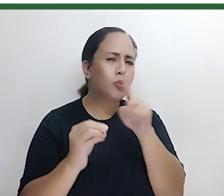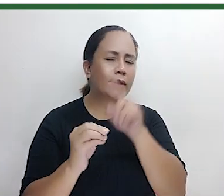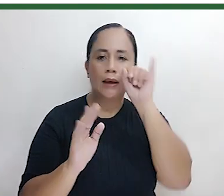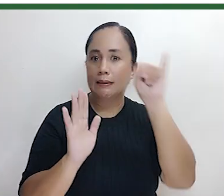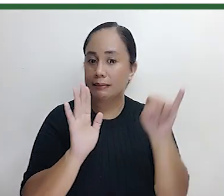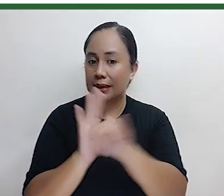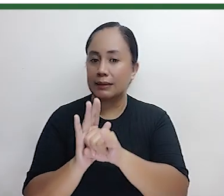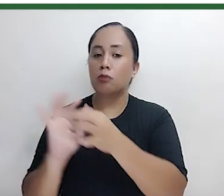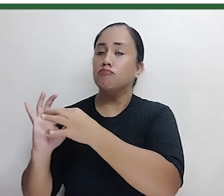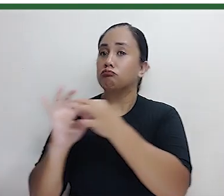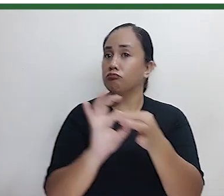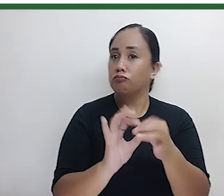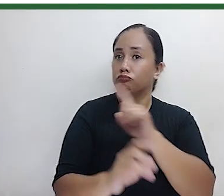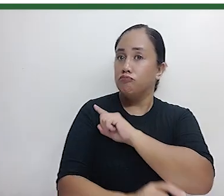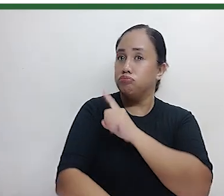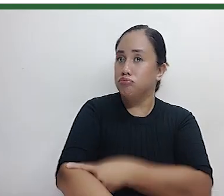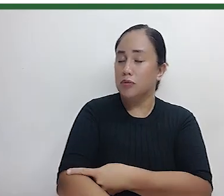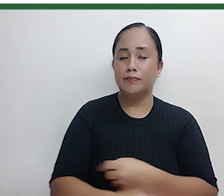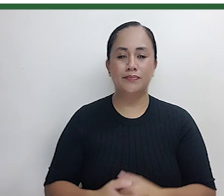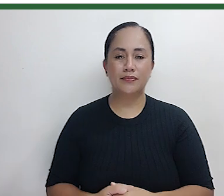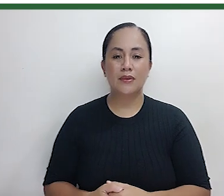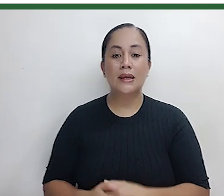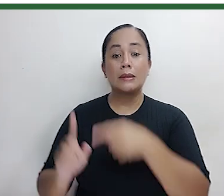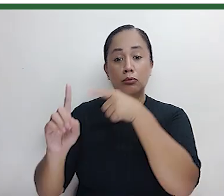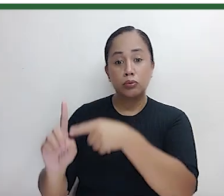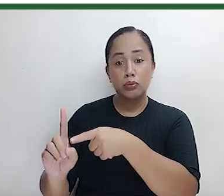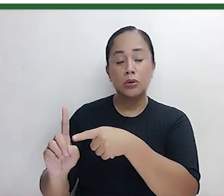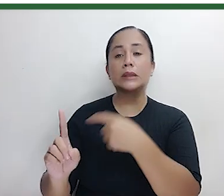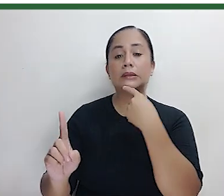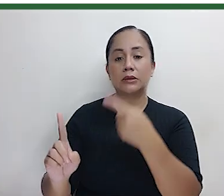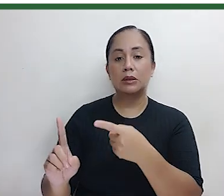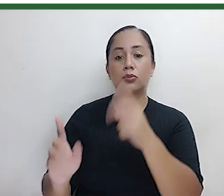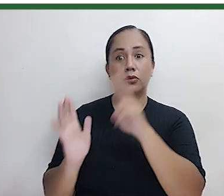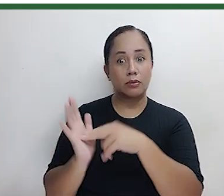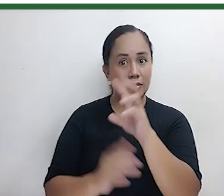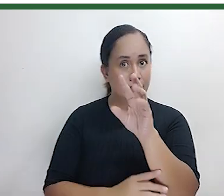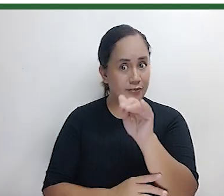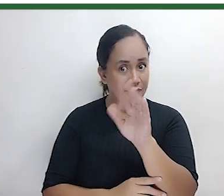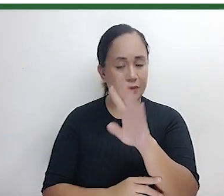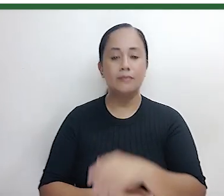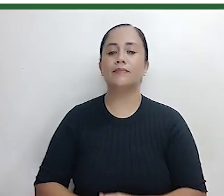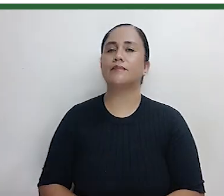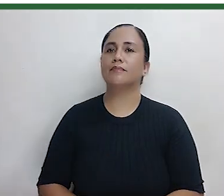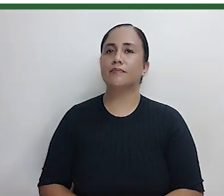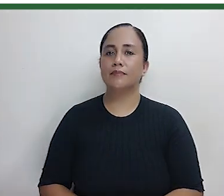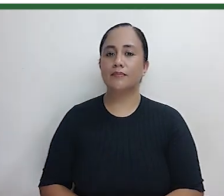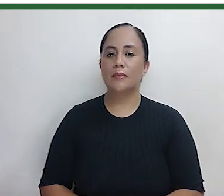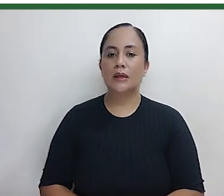about identity and its relationship to power. Kimberly Crenshaw, 2015.